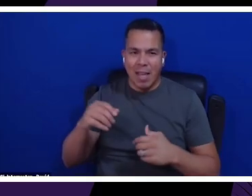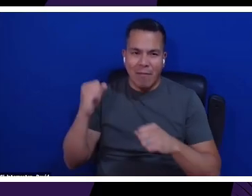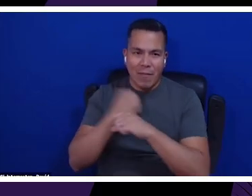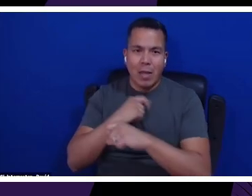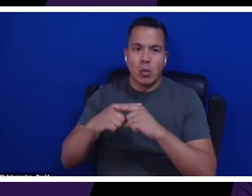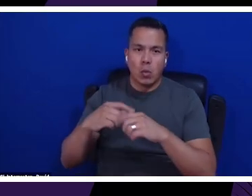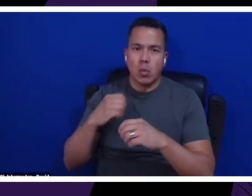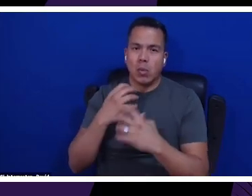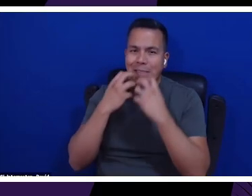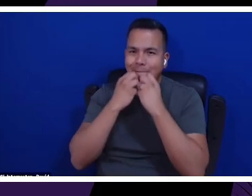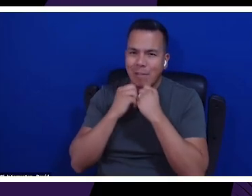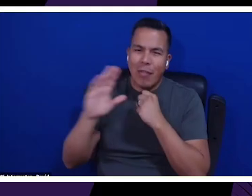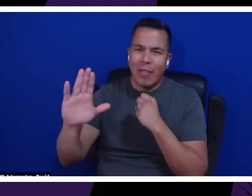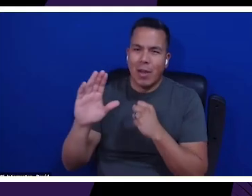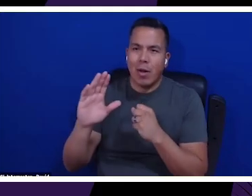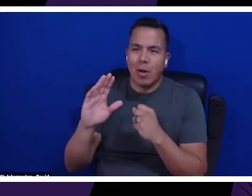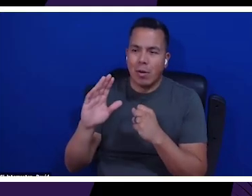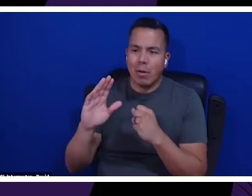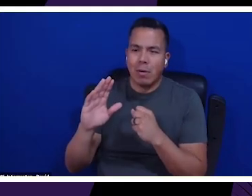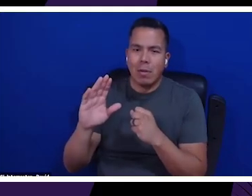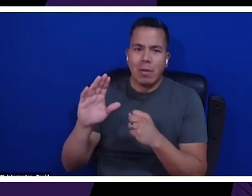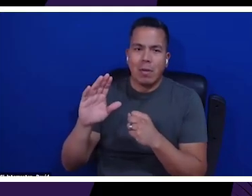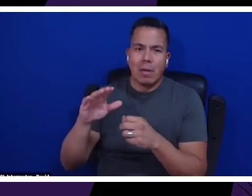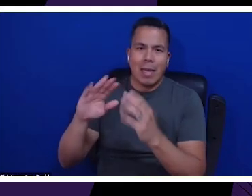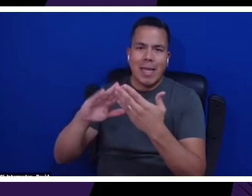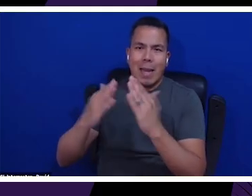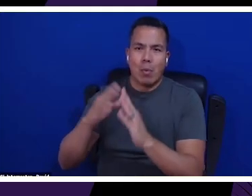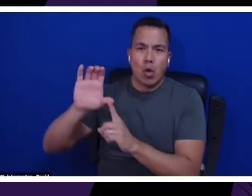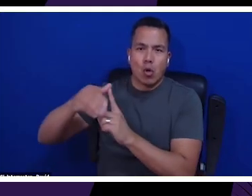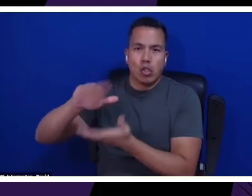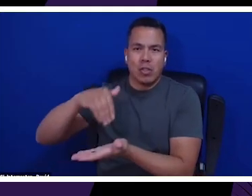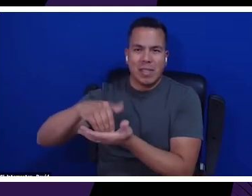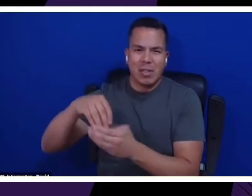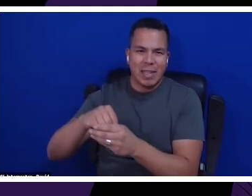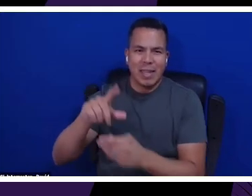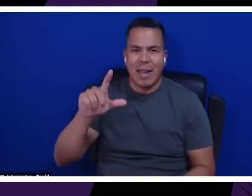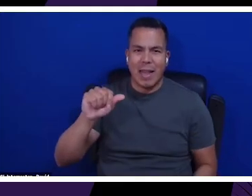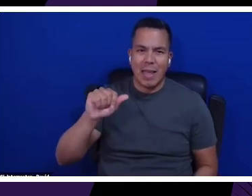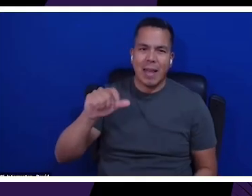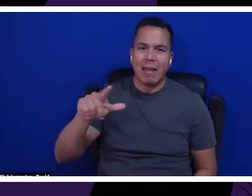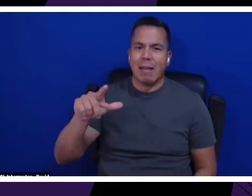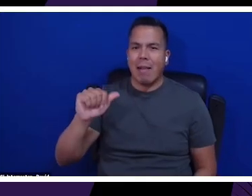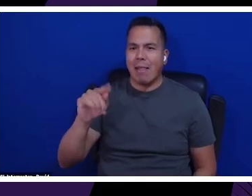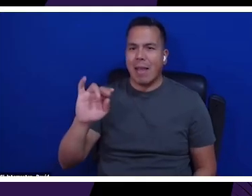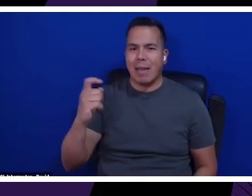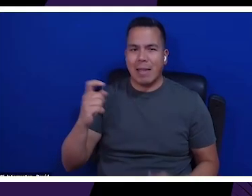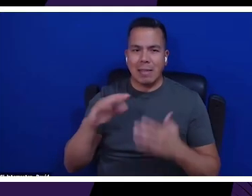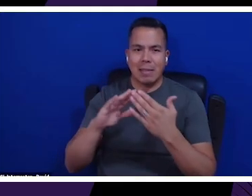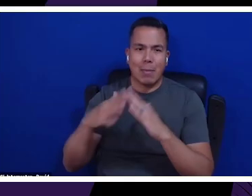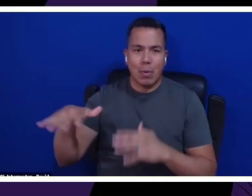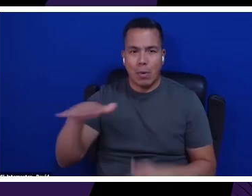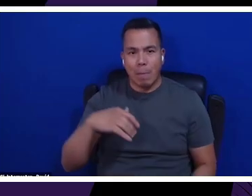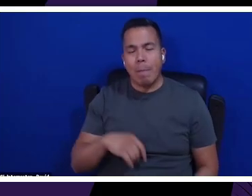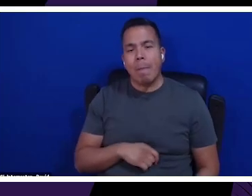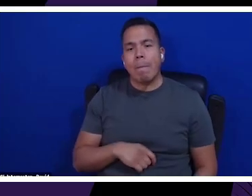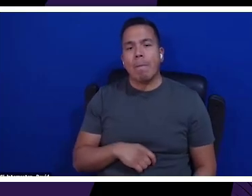cultural center from gentrification in an LA Latinx neighborhood. The action is set against the backdrop of a community endangered